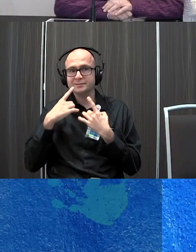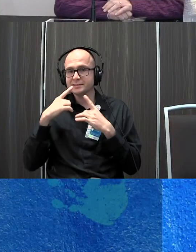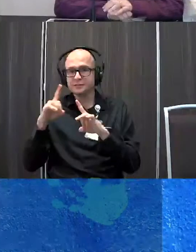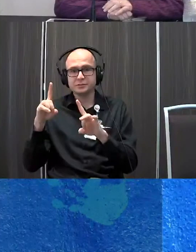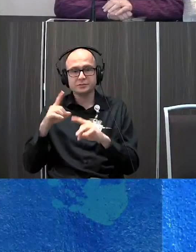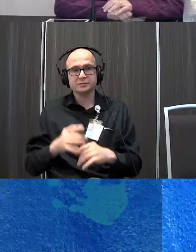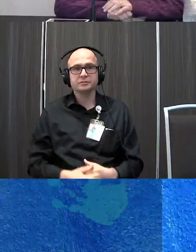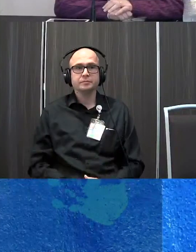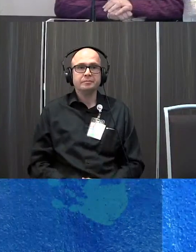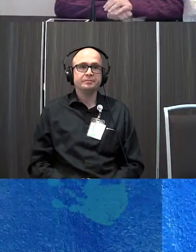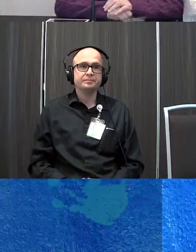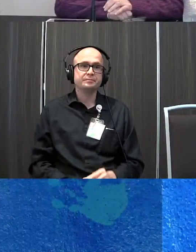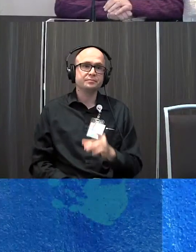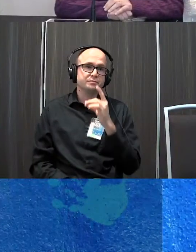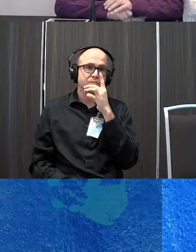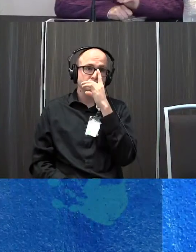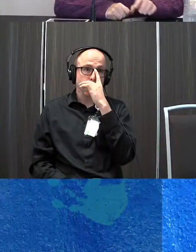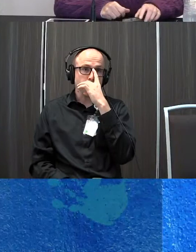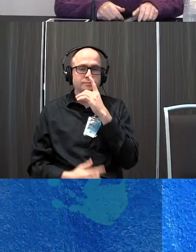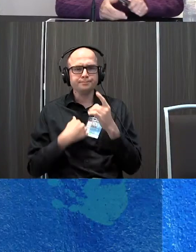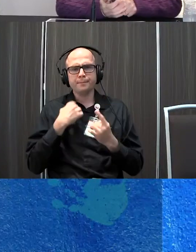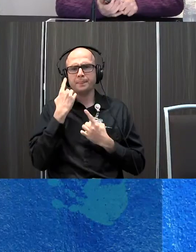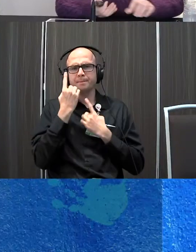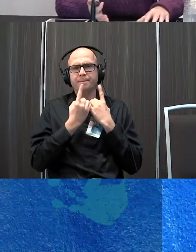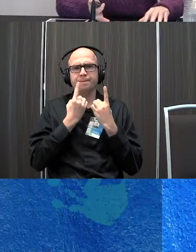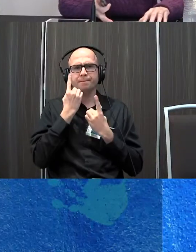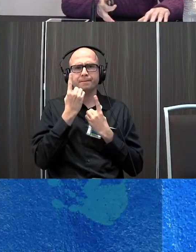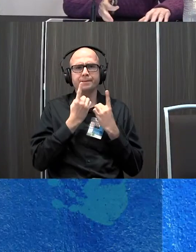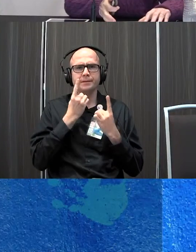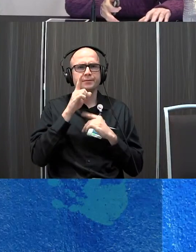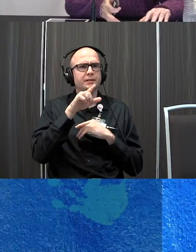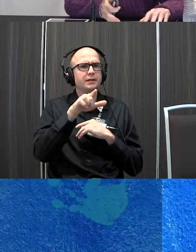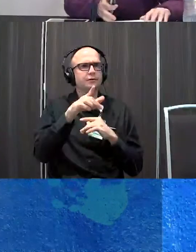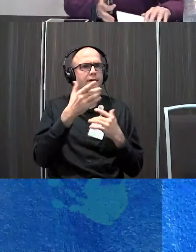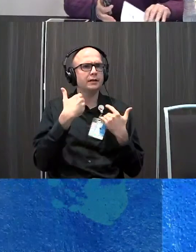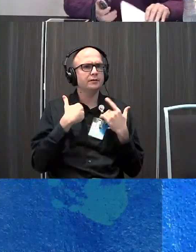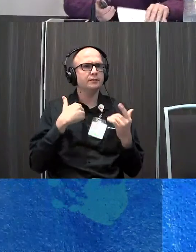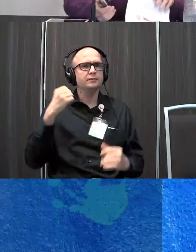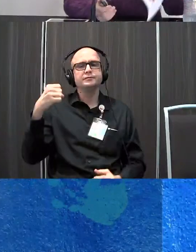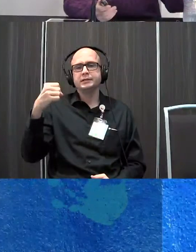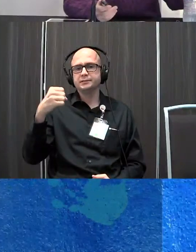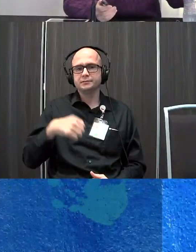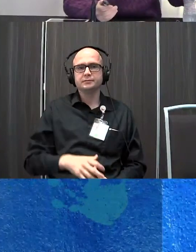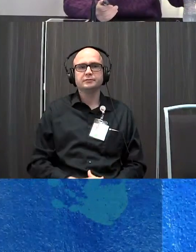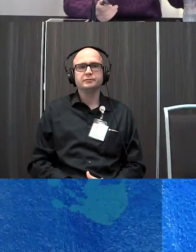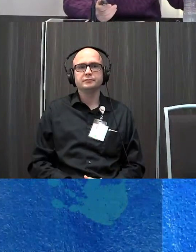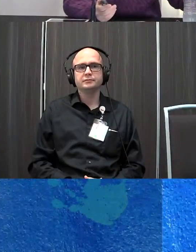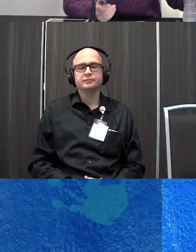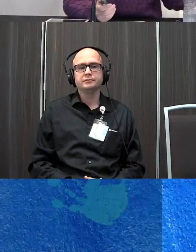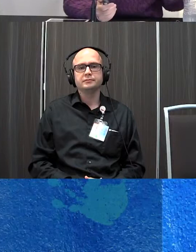could function. So I forgot, let me think for a second. do you have that in your later slides? So I do, but I wanted